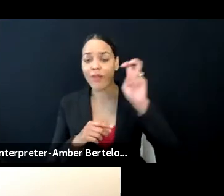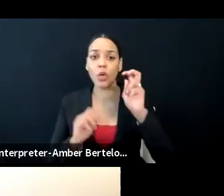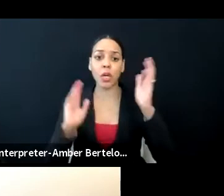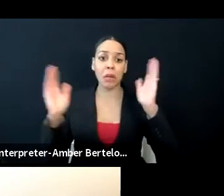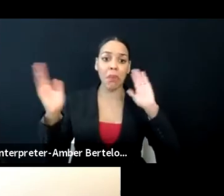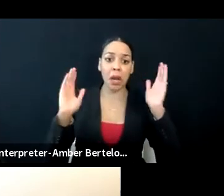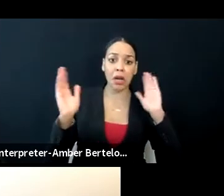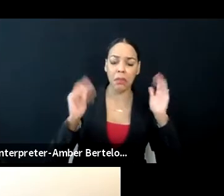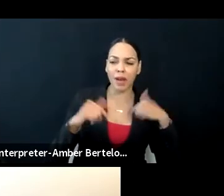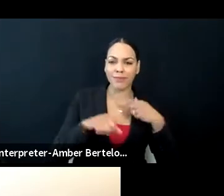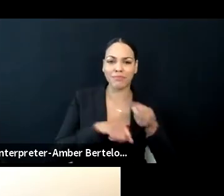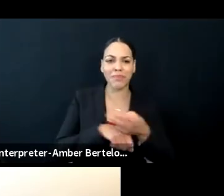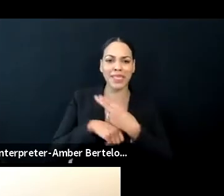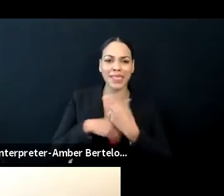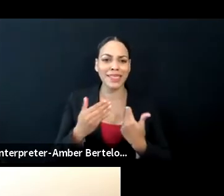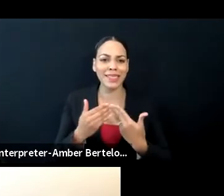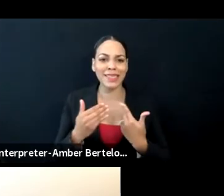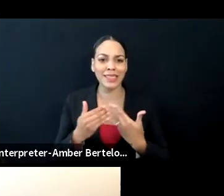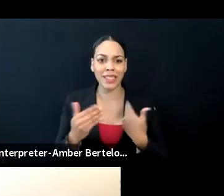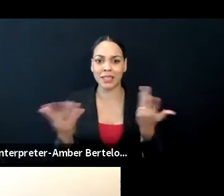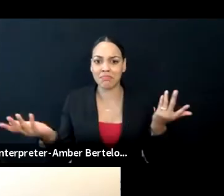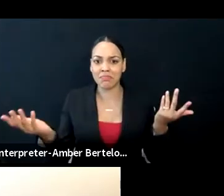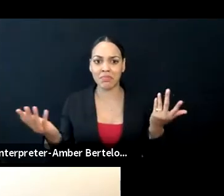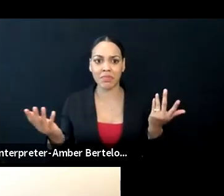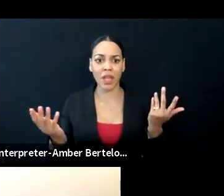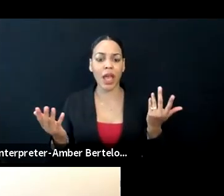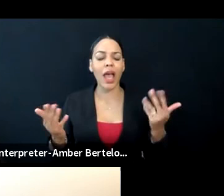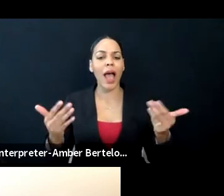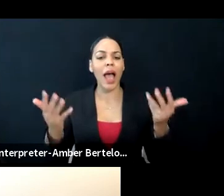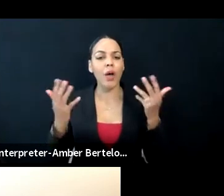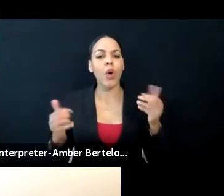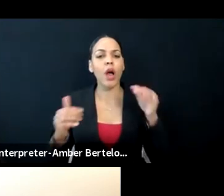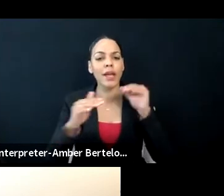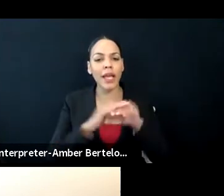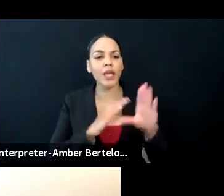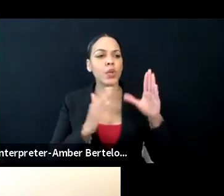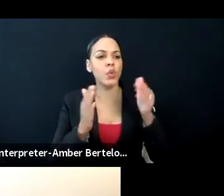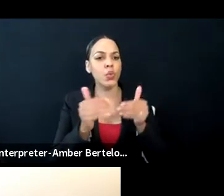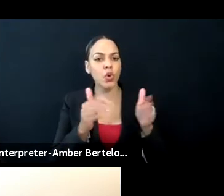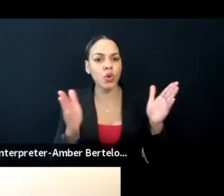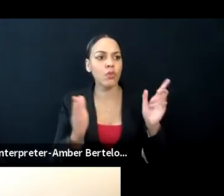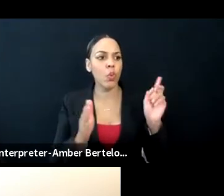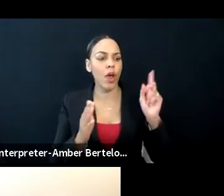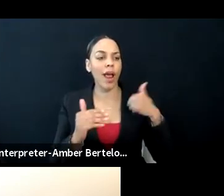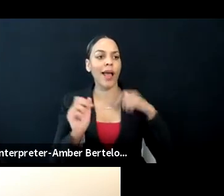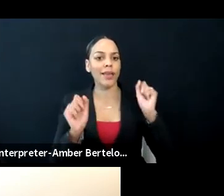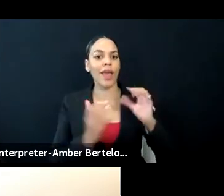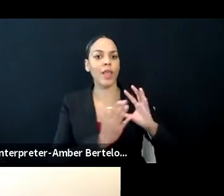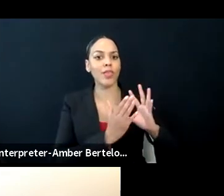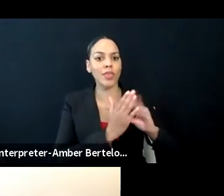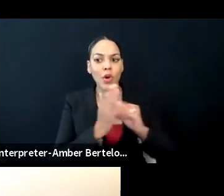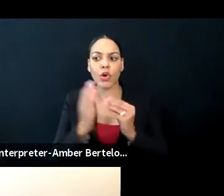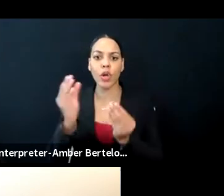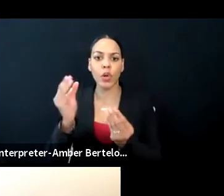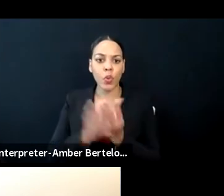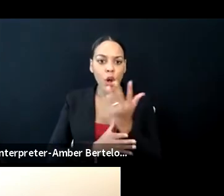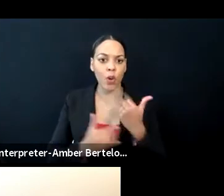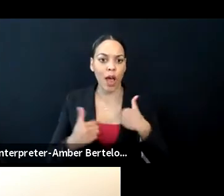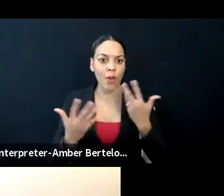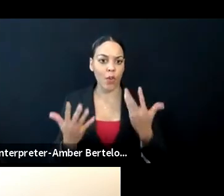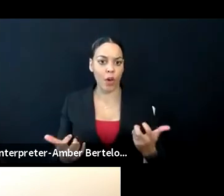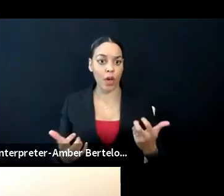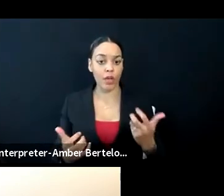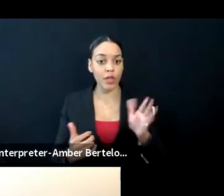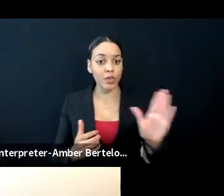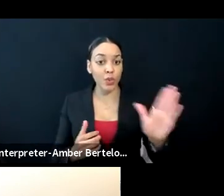to walk into rooms where people have more. I want to be in rooms where I'm learning, where I'm growing. Is it your experience that you're, you